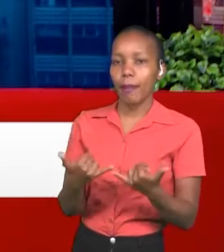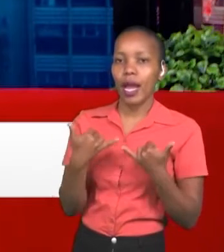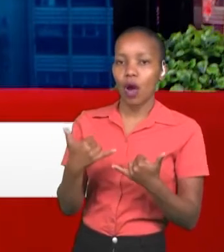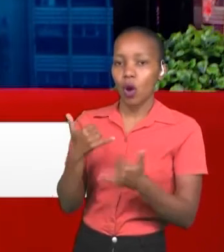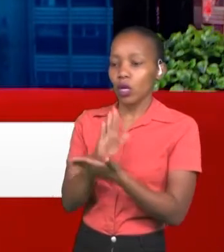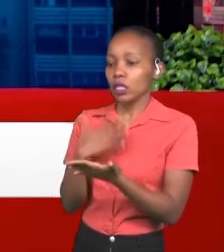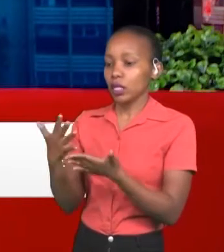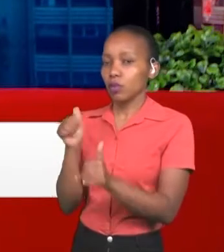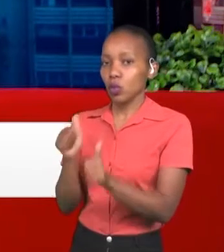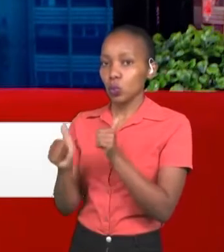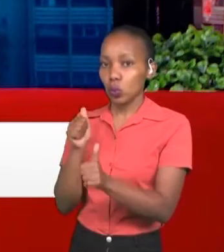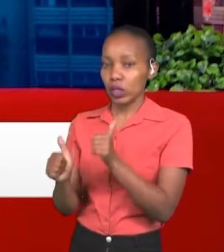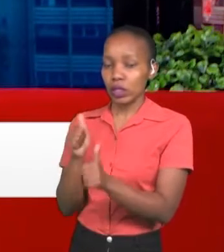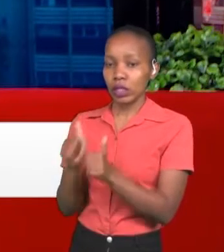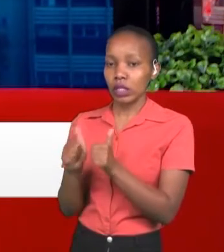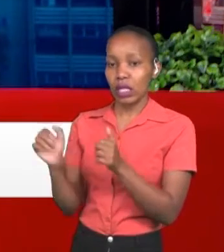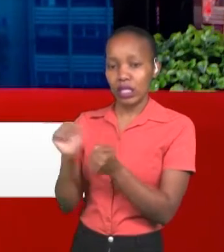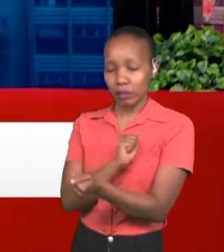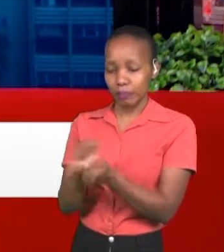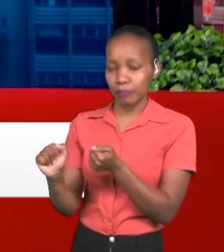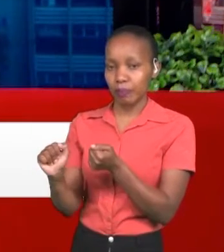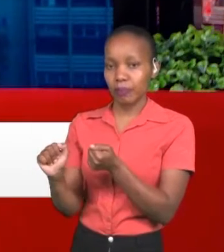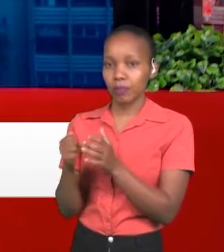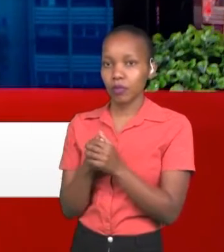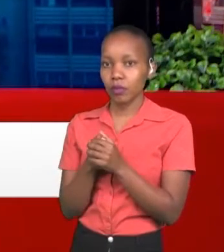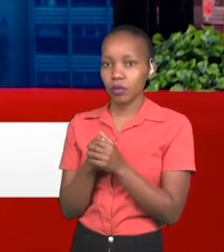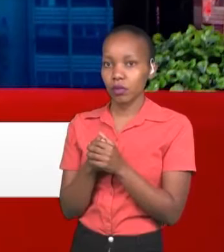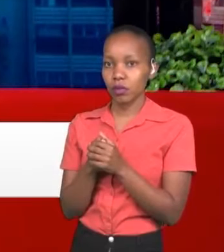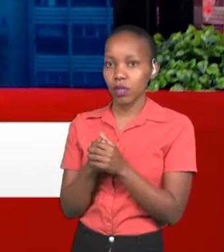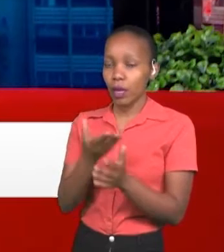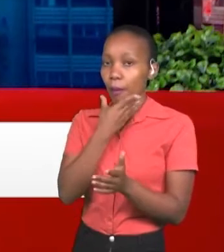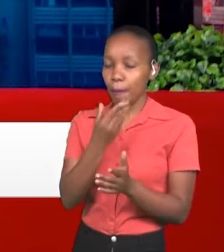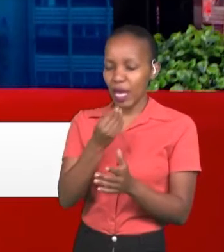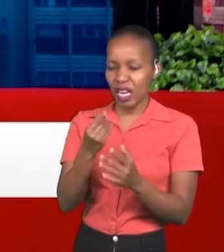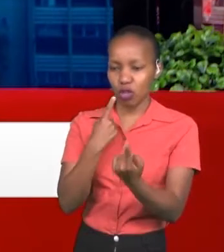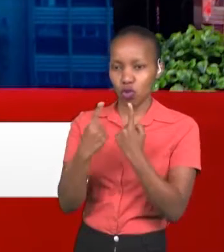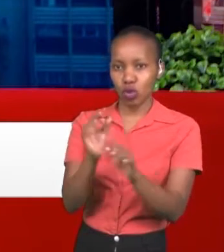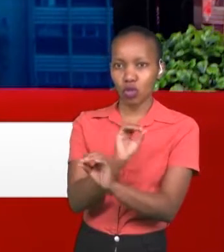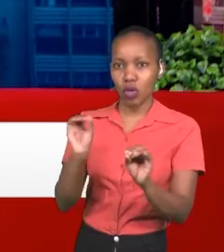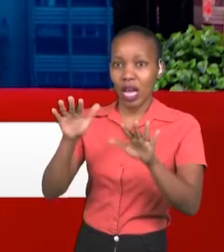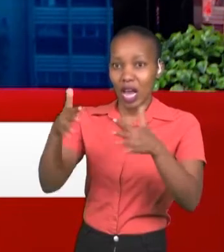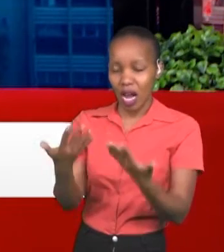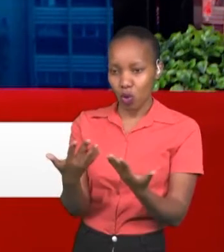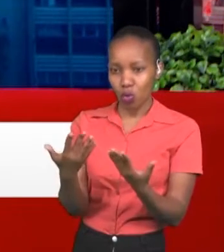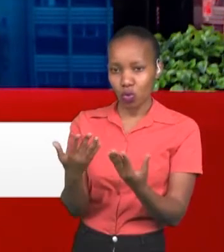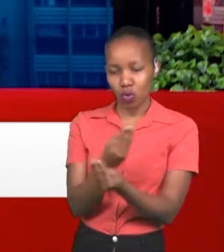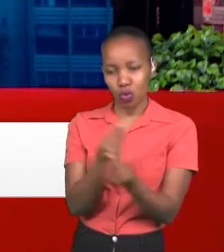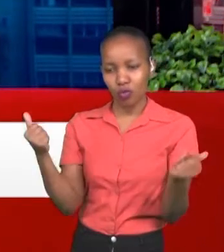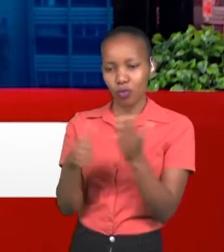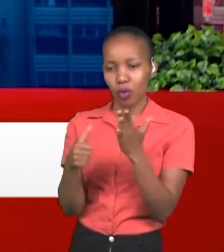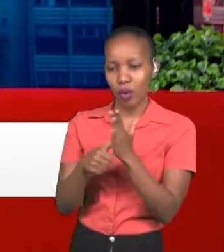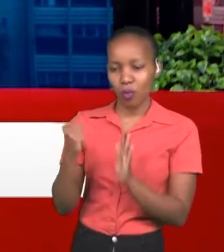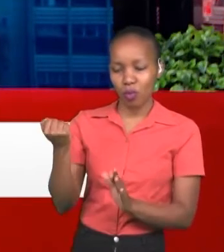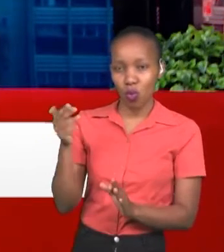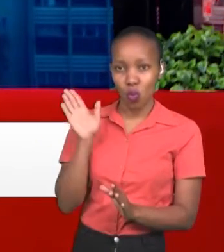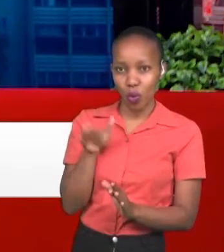that is going to, has come to now. We've not been taught, many men have not been taught how to deal with women at a very young age. Uh-huh.